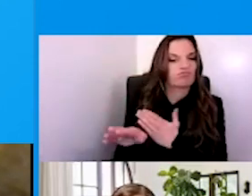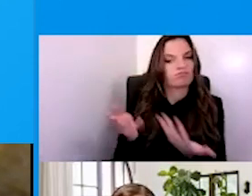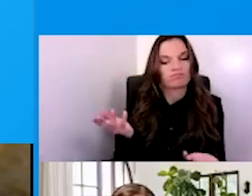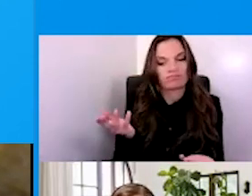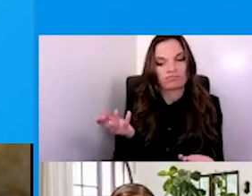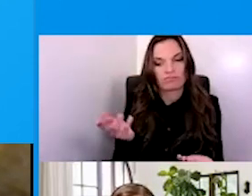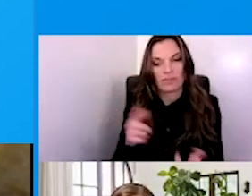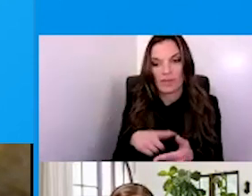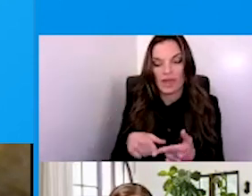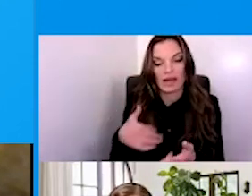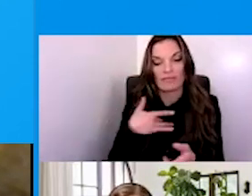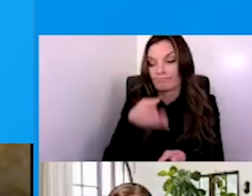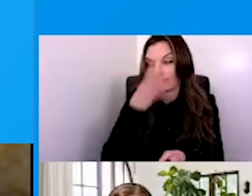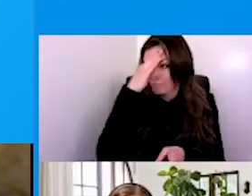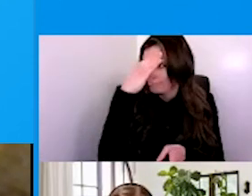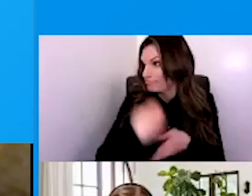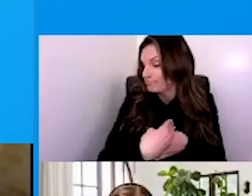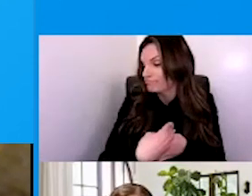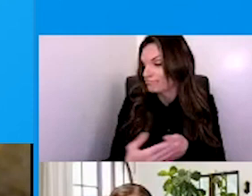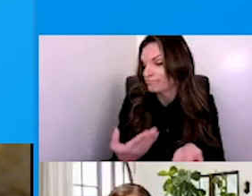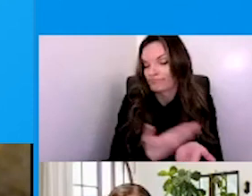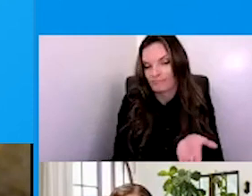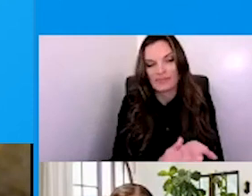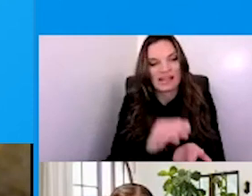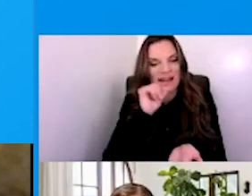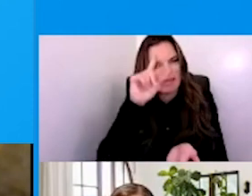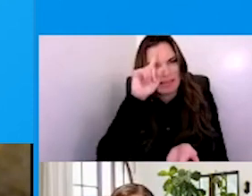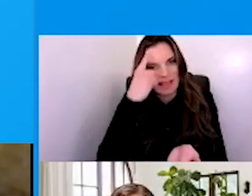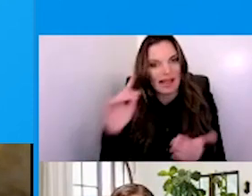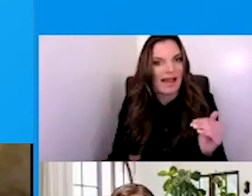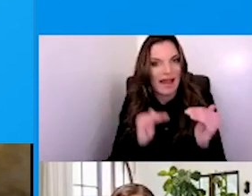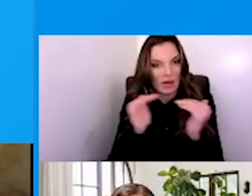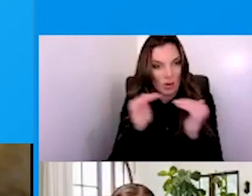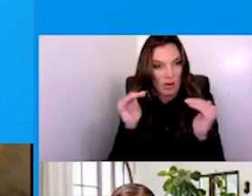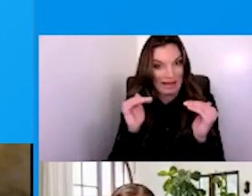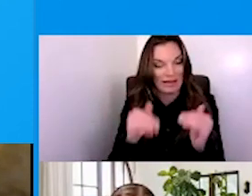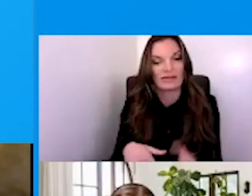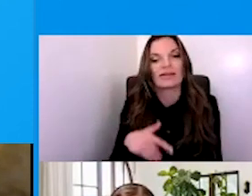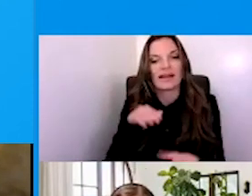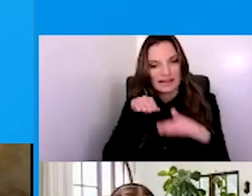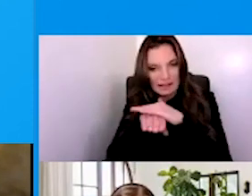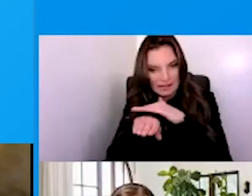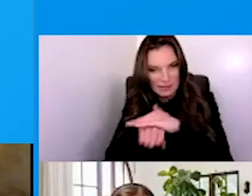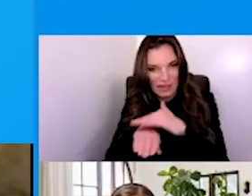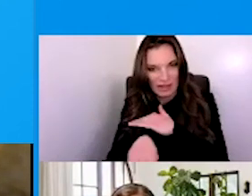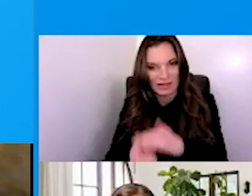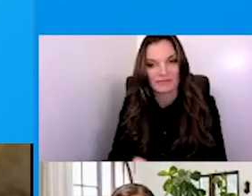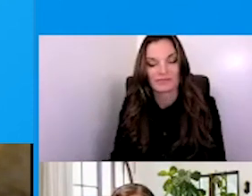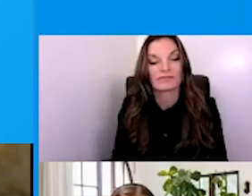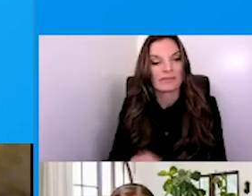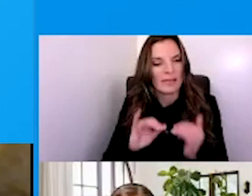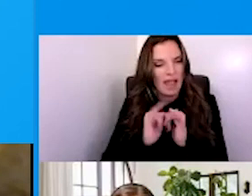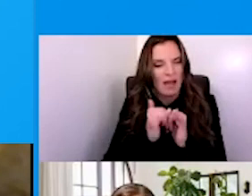how quickly we forget the importance of equity and accessibility. And we've seen these lessons during COVID. A lot